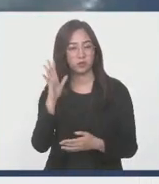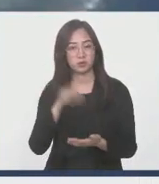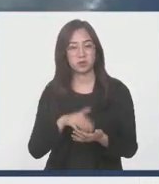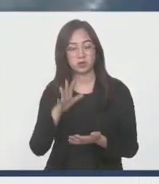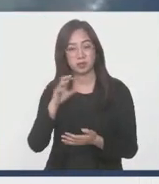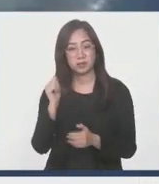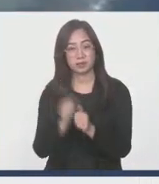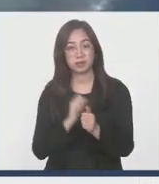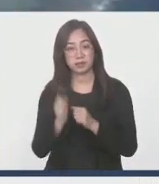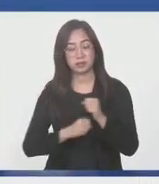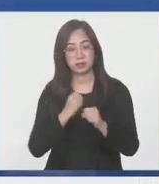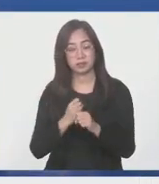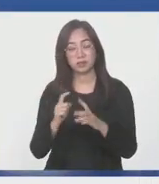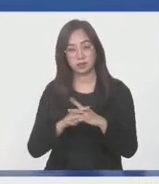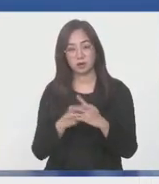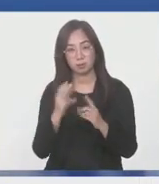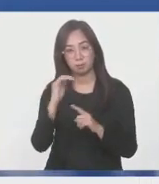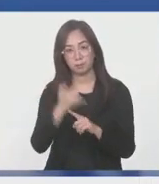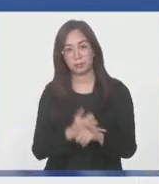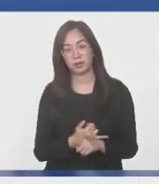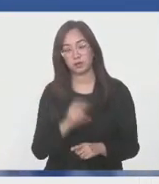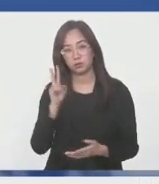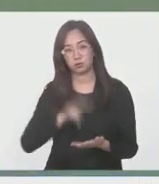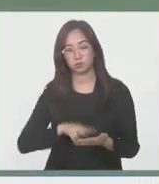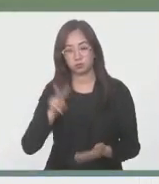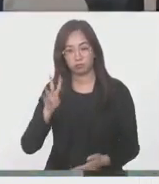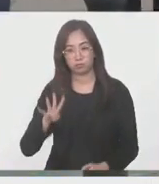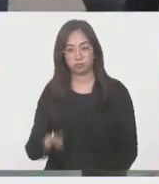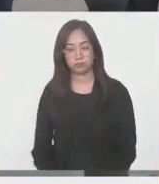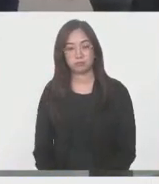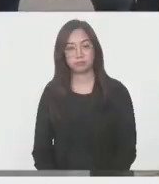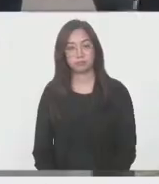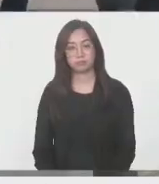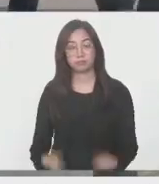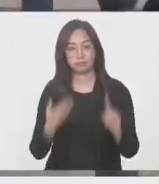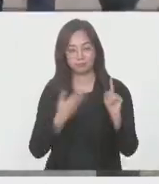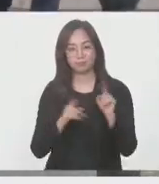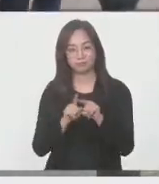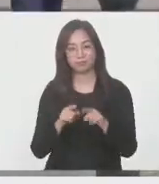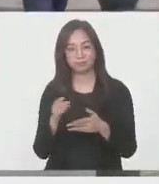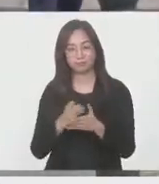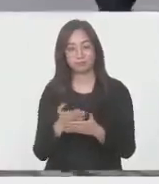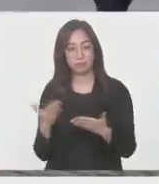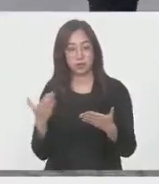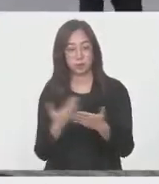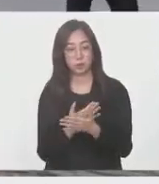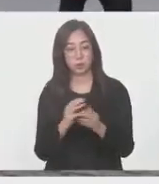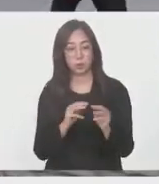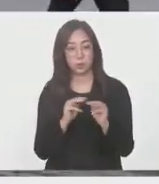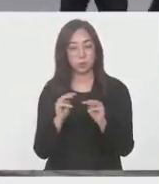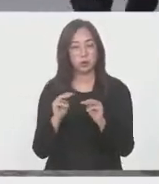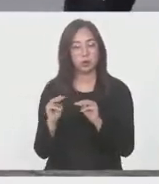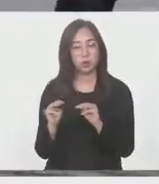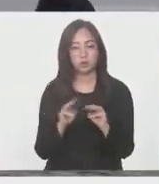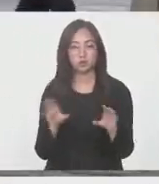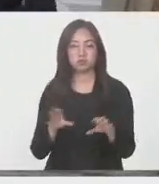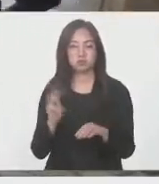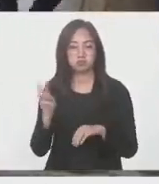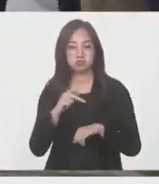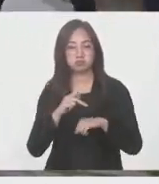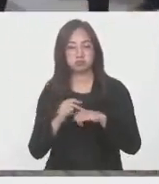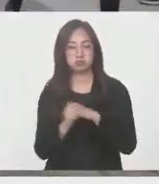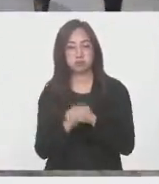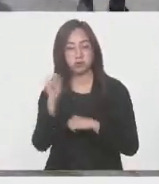year starting this May 2024. President Marcos also shared the new movements in the West Philippine and South China